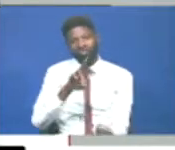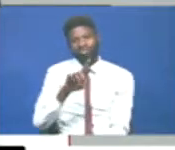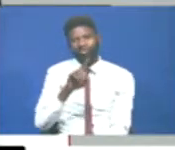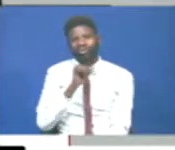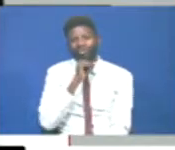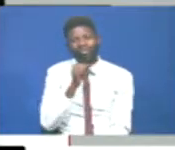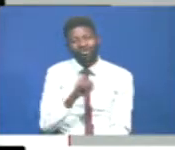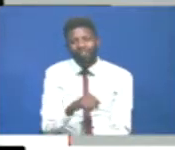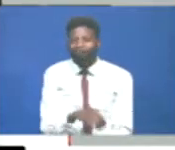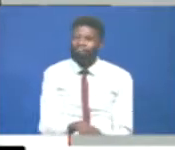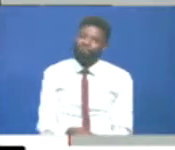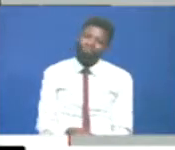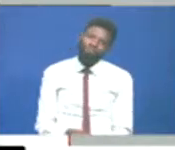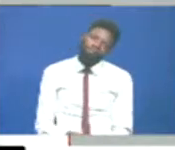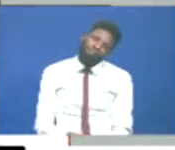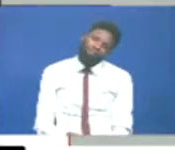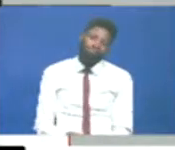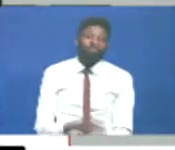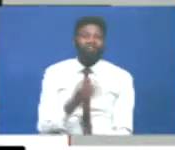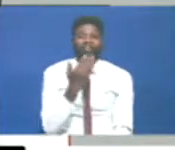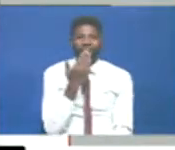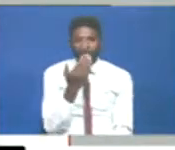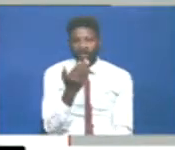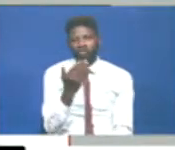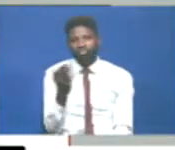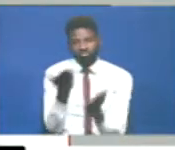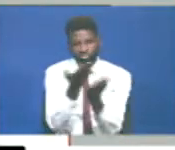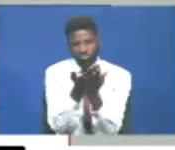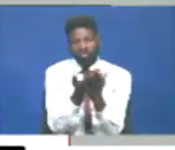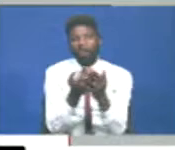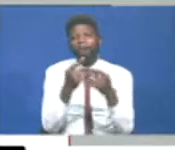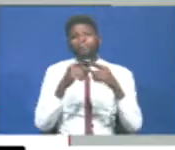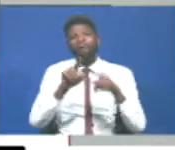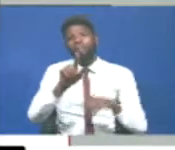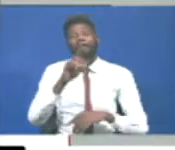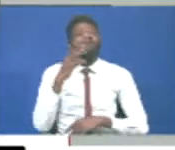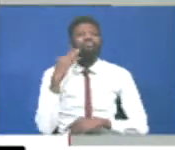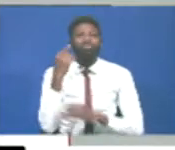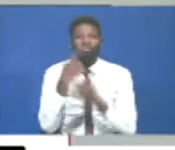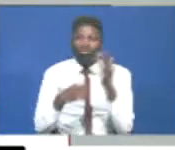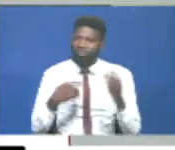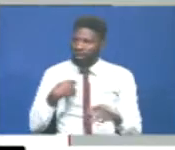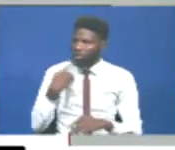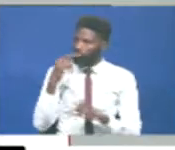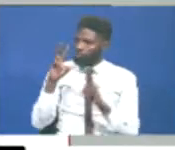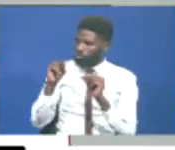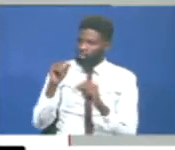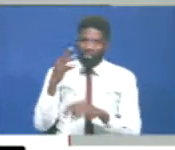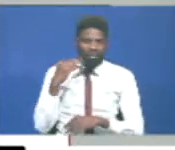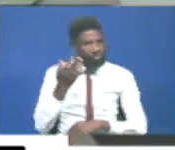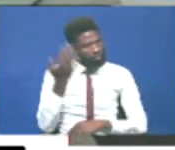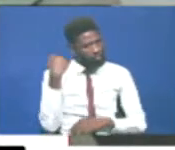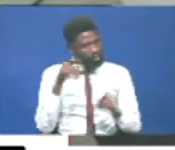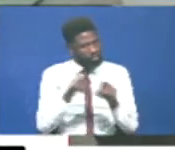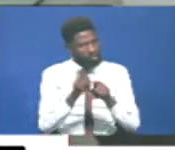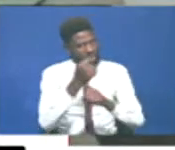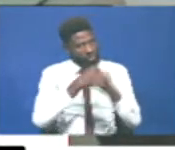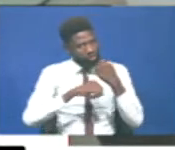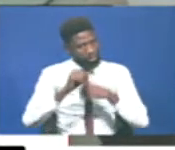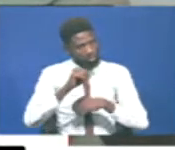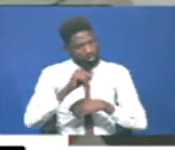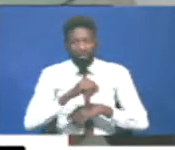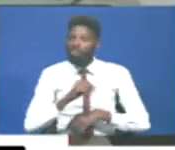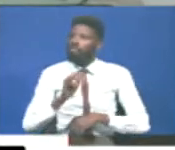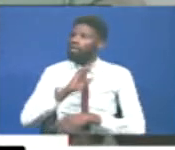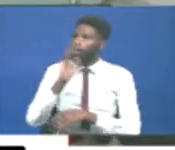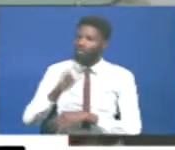say, young lad, thank you for putting this up, but what's your experience? And I said, no experience. Have you ever done this before? Never done Brilliant idea, but